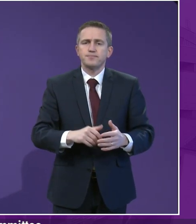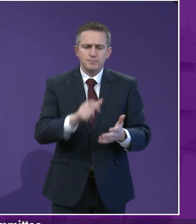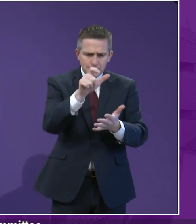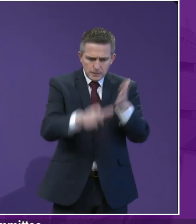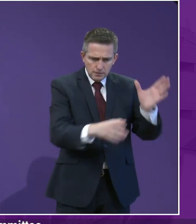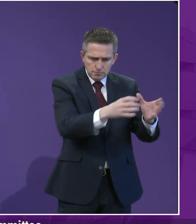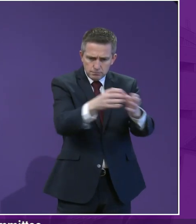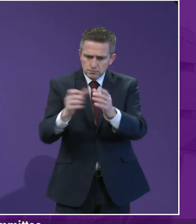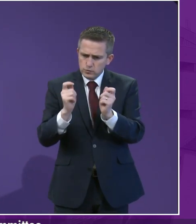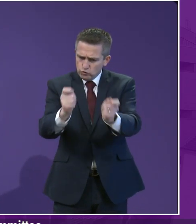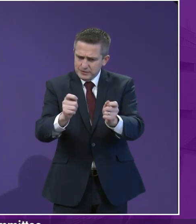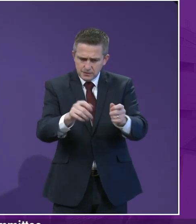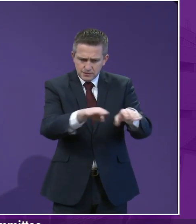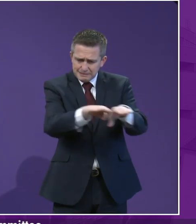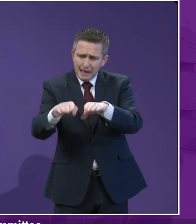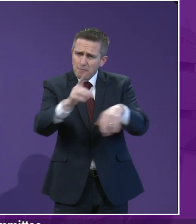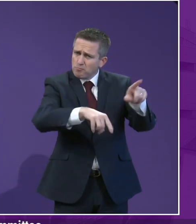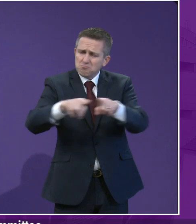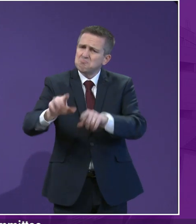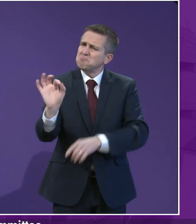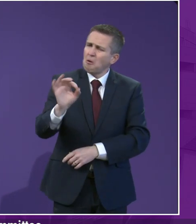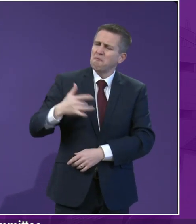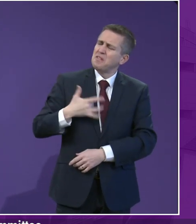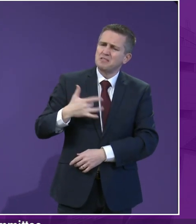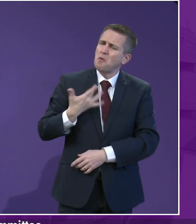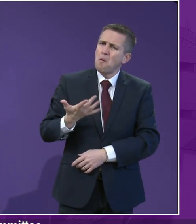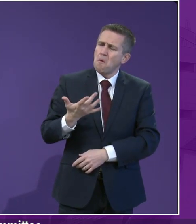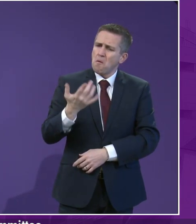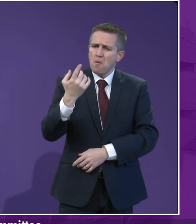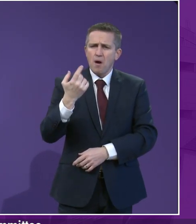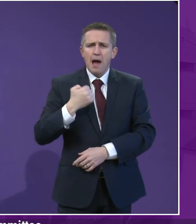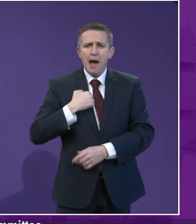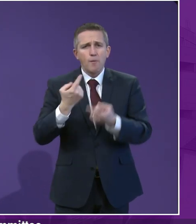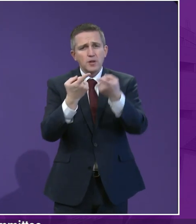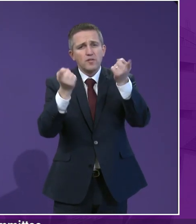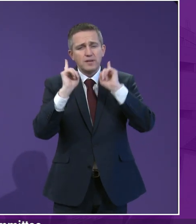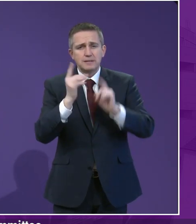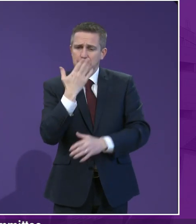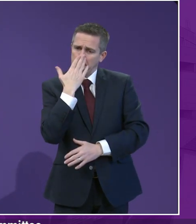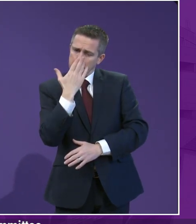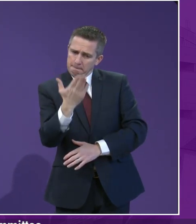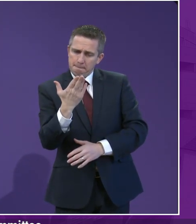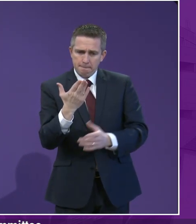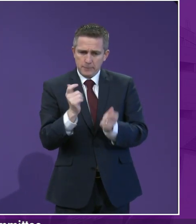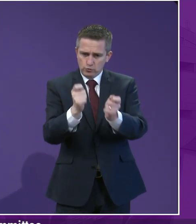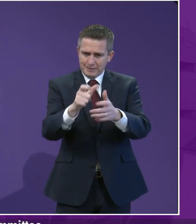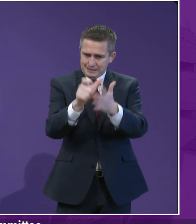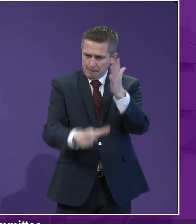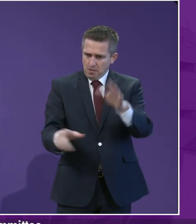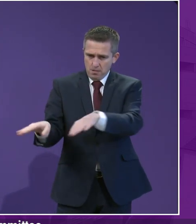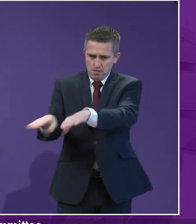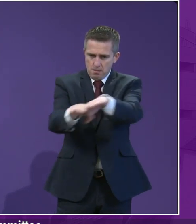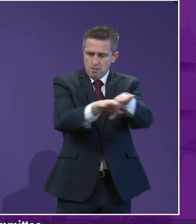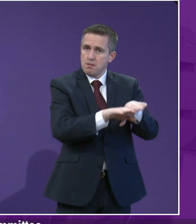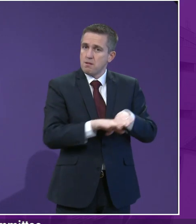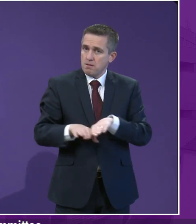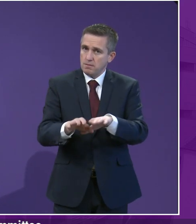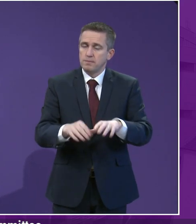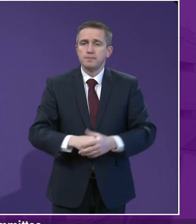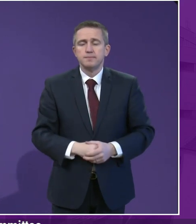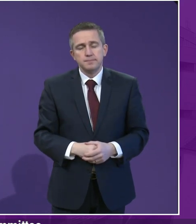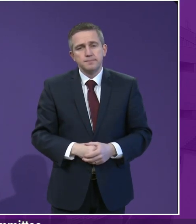altered, that seems to be very easy once that's there. And the university do seem to provide a lot of support, and the students seem generally very happy